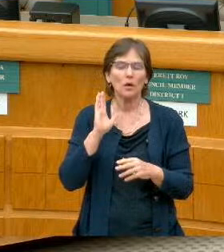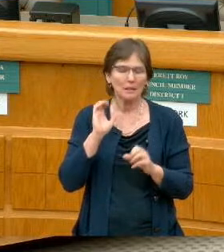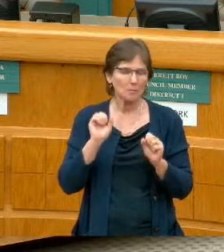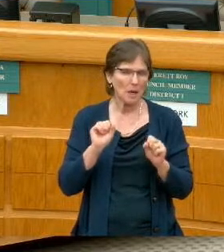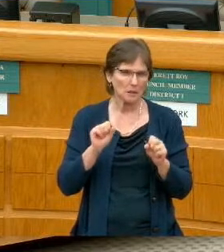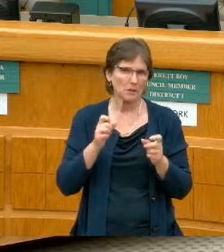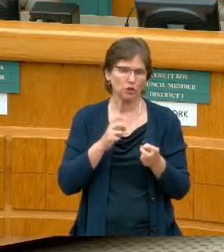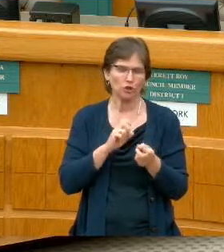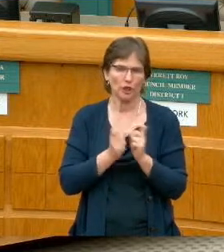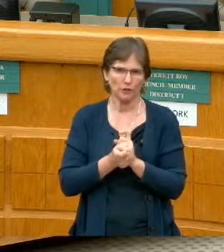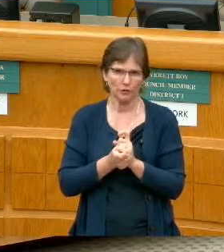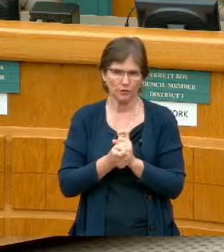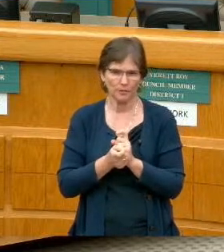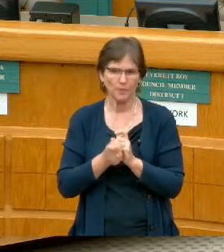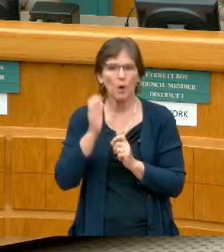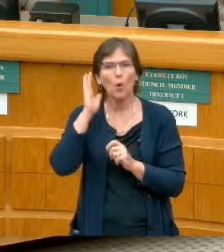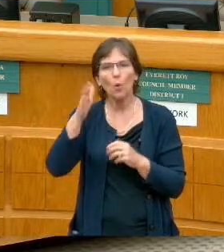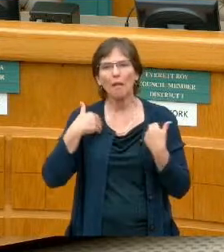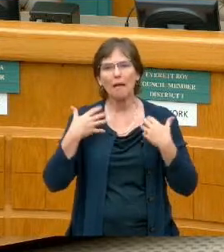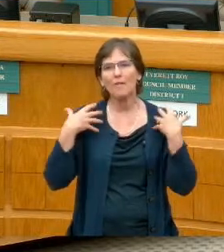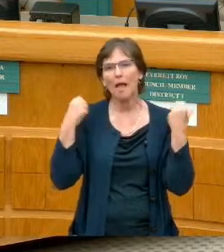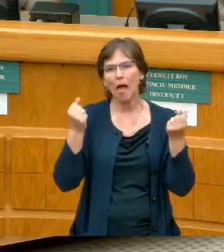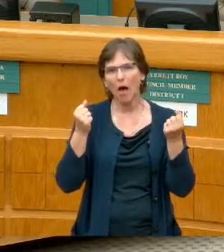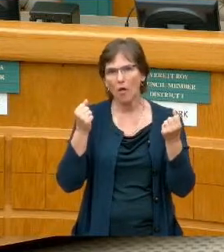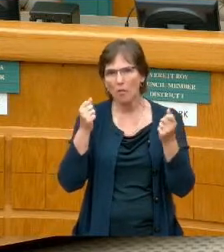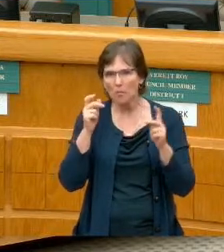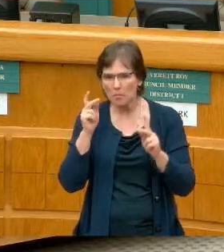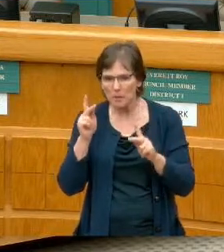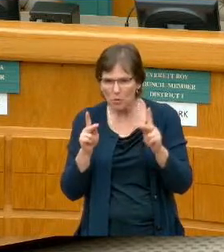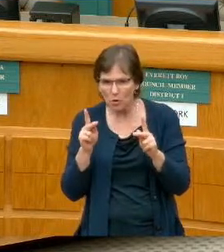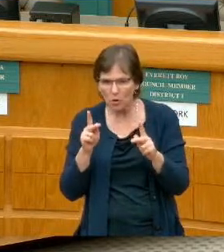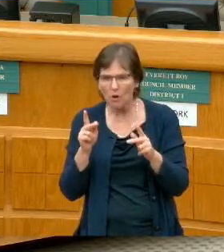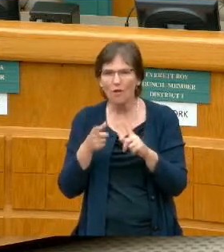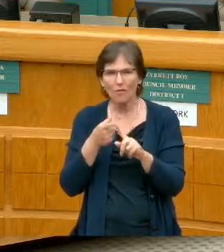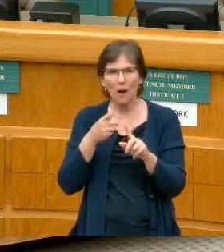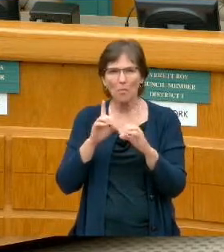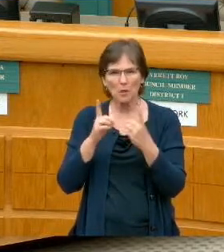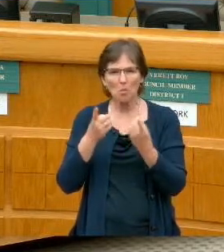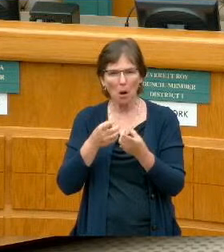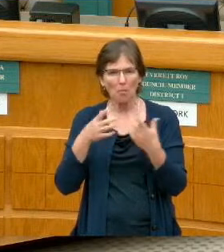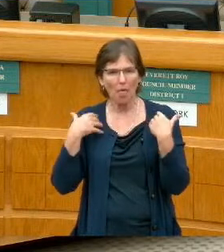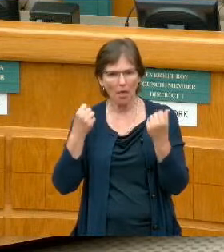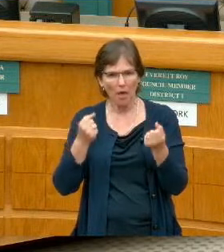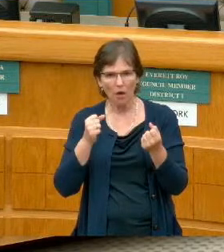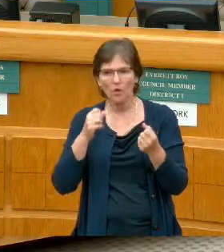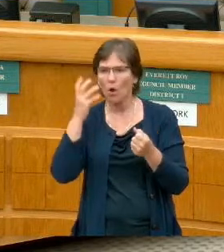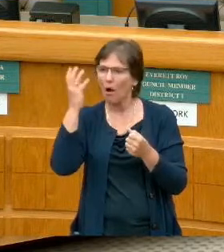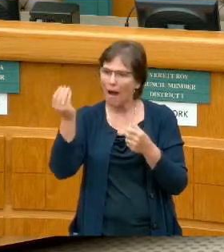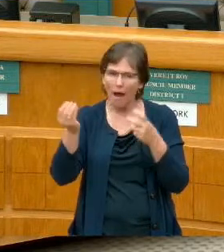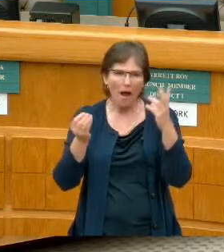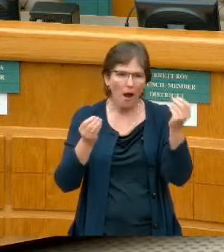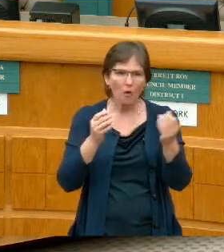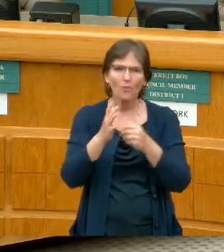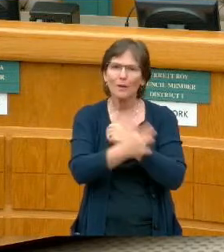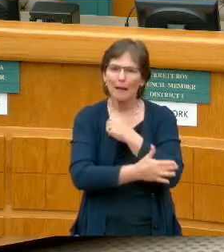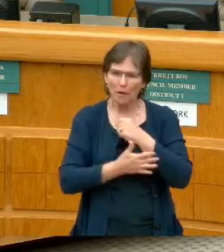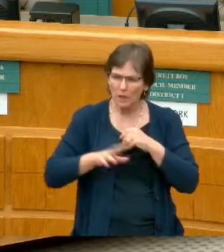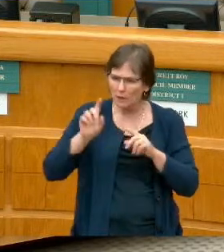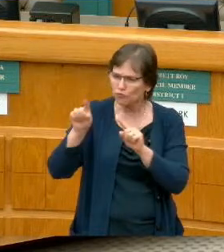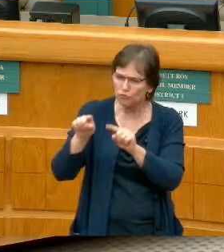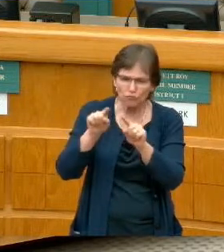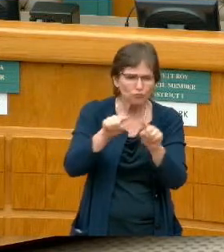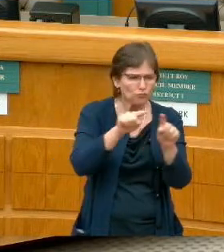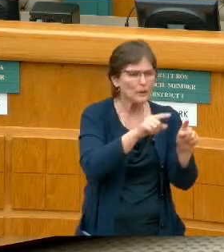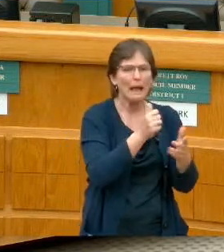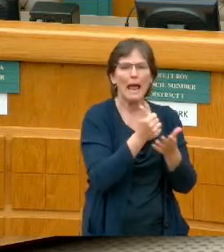throughout Nueces County to ensure businesses are following the safety guidelines in the Reopen Texas Plan. For the